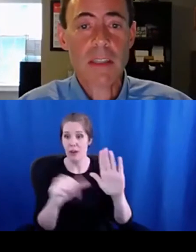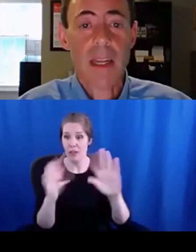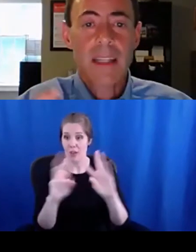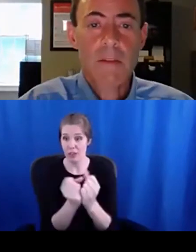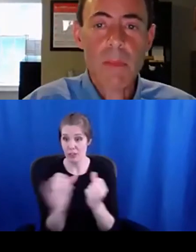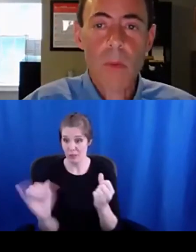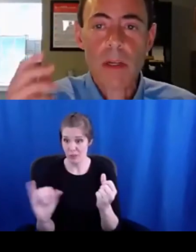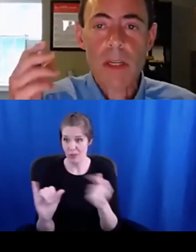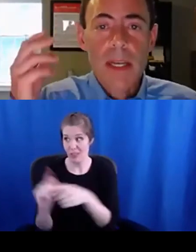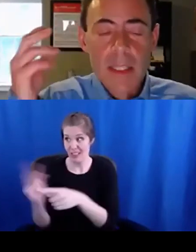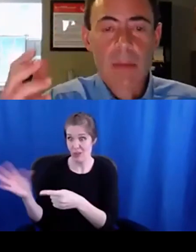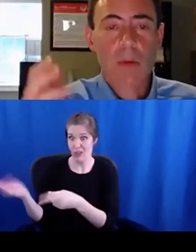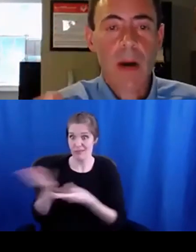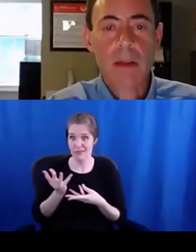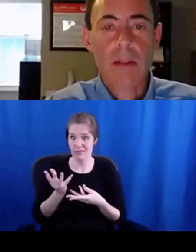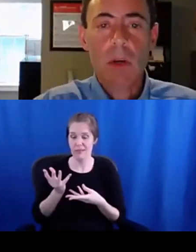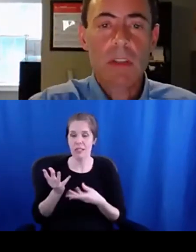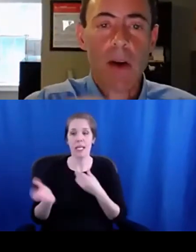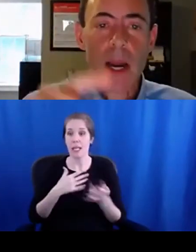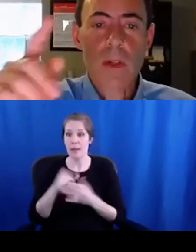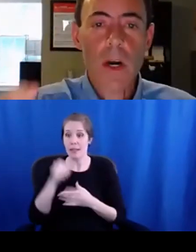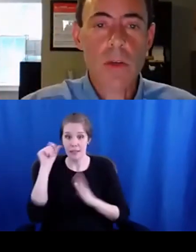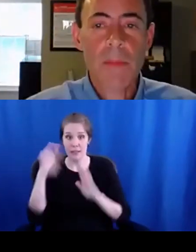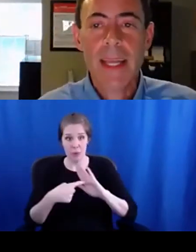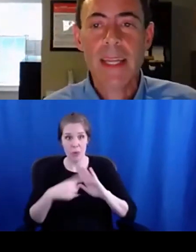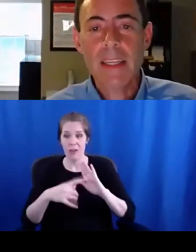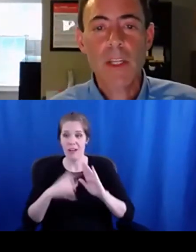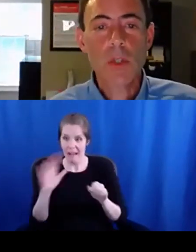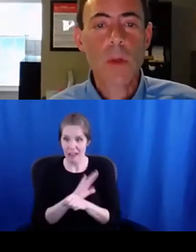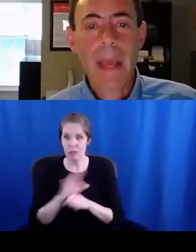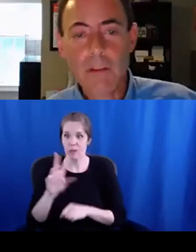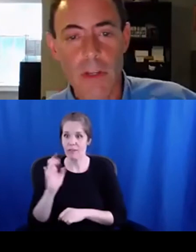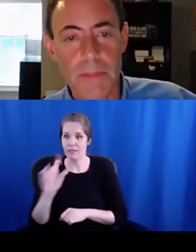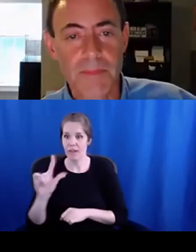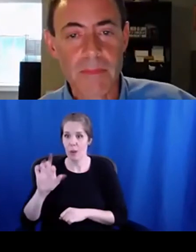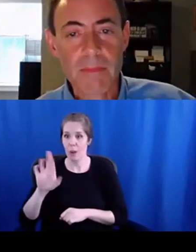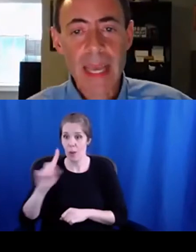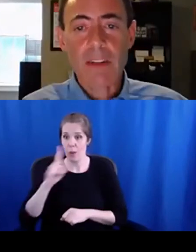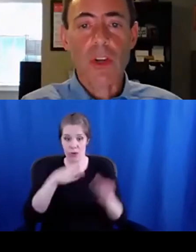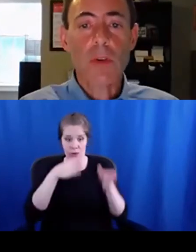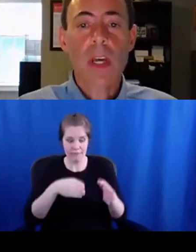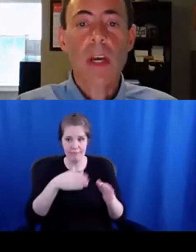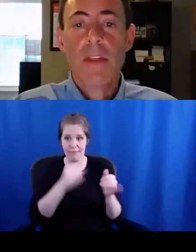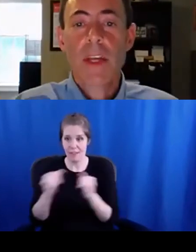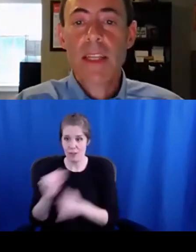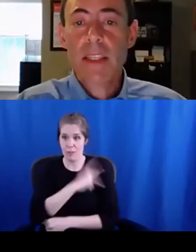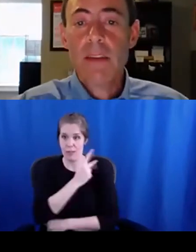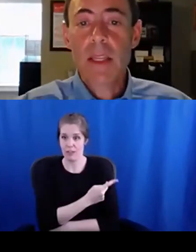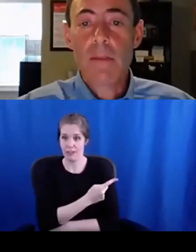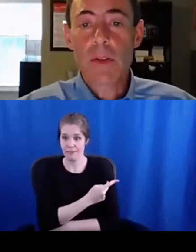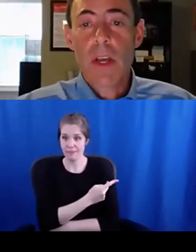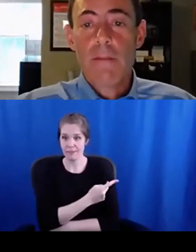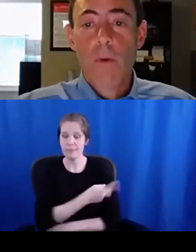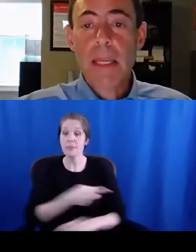then. It's a very important conceptual model that shows the viral load in an individual patient. And it shows the sensitivity